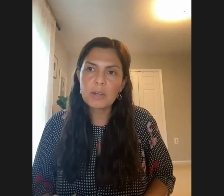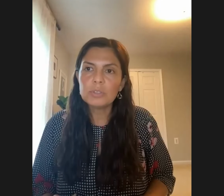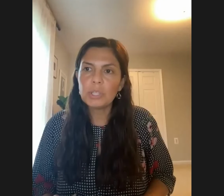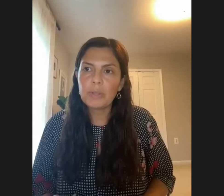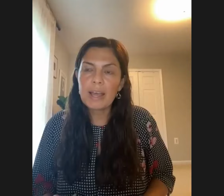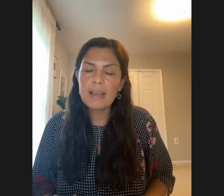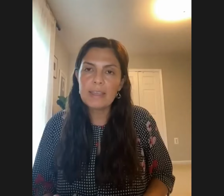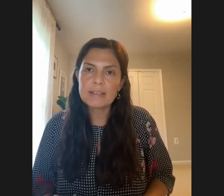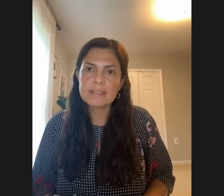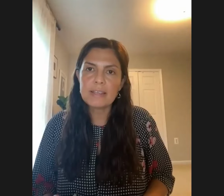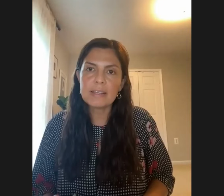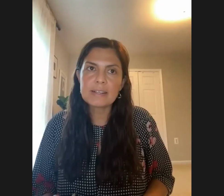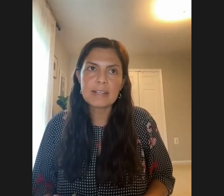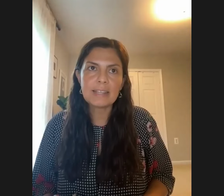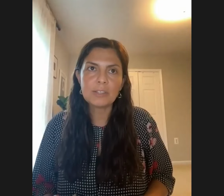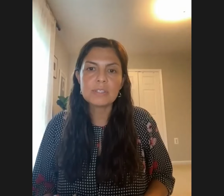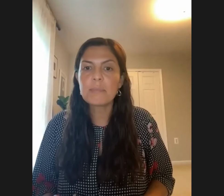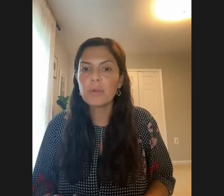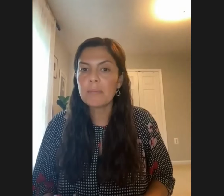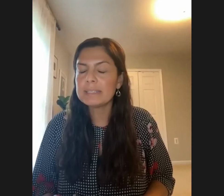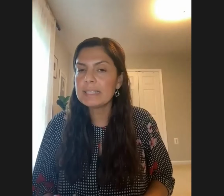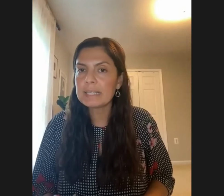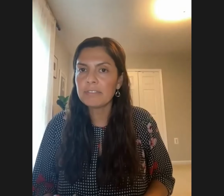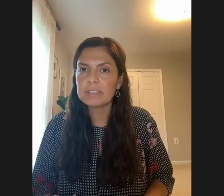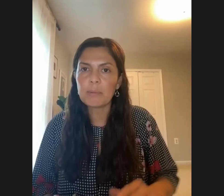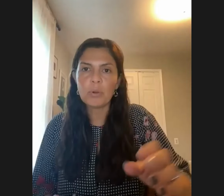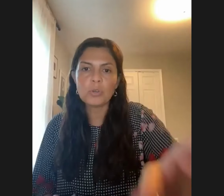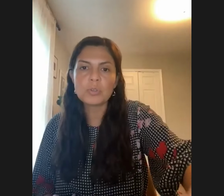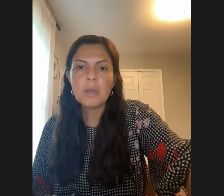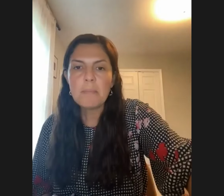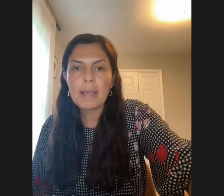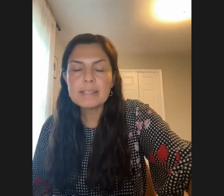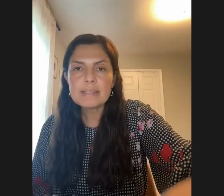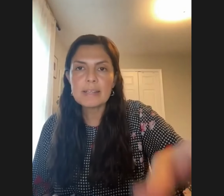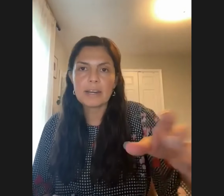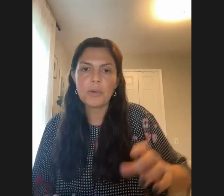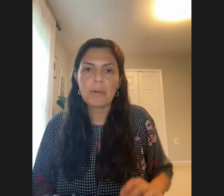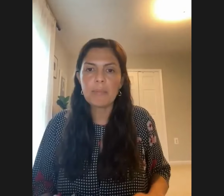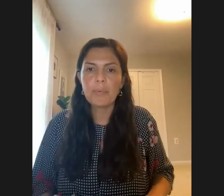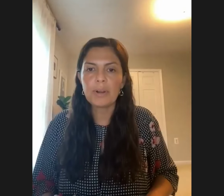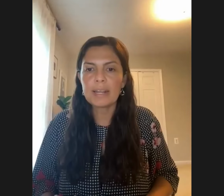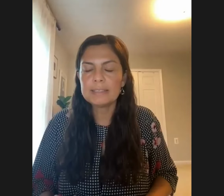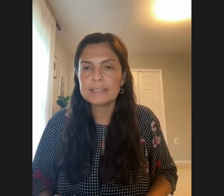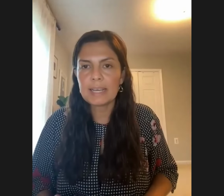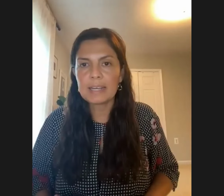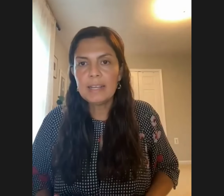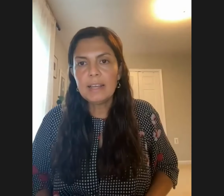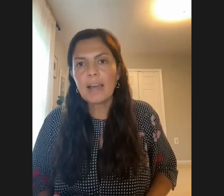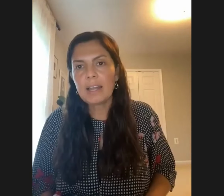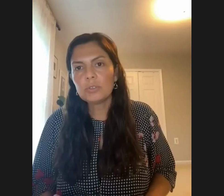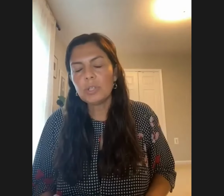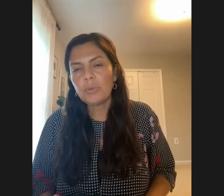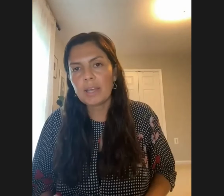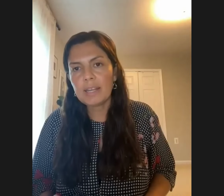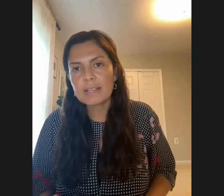fourth round of the survey of continuity, which continue highlighting this issue that the countries in the region are